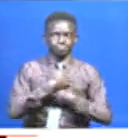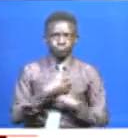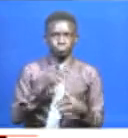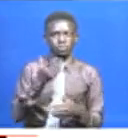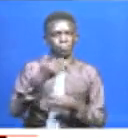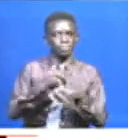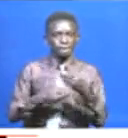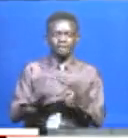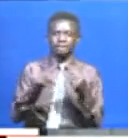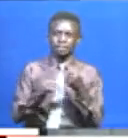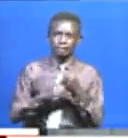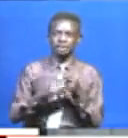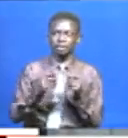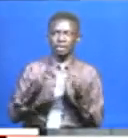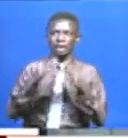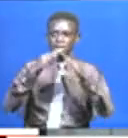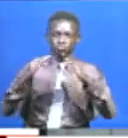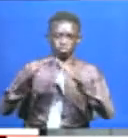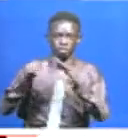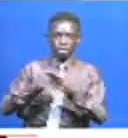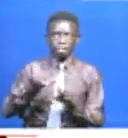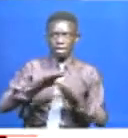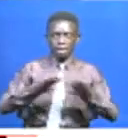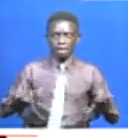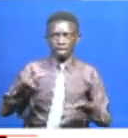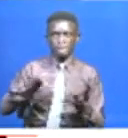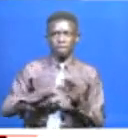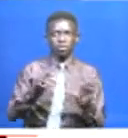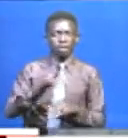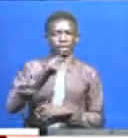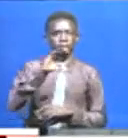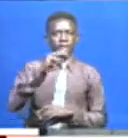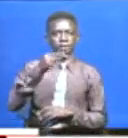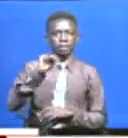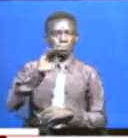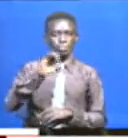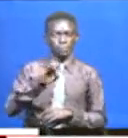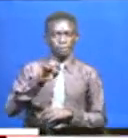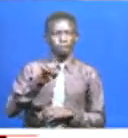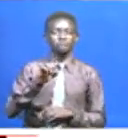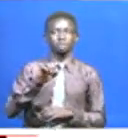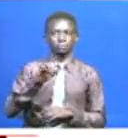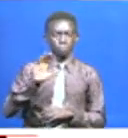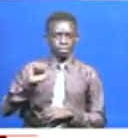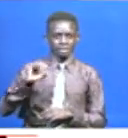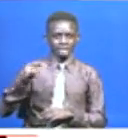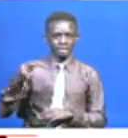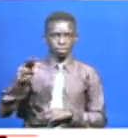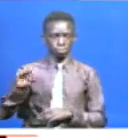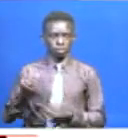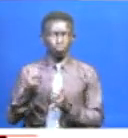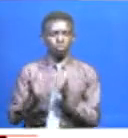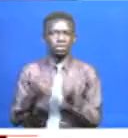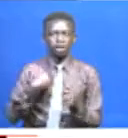property located at the controversial Chembe Kibamche settlement scheme, which has been a center of dispute